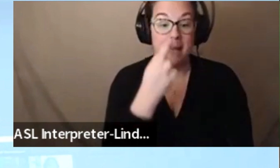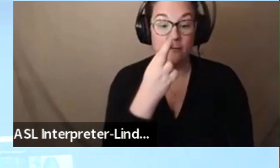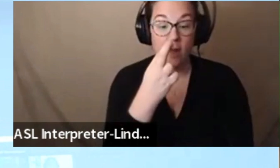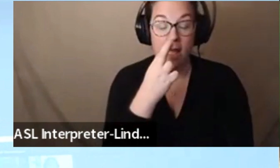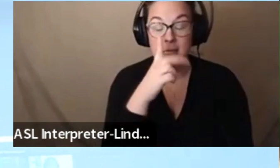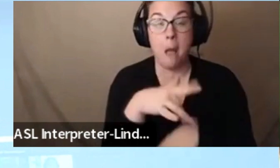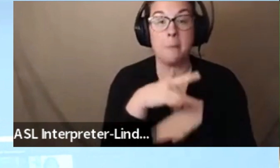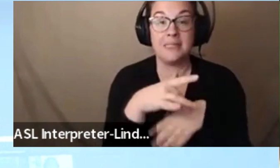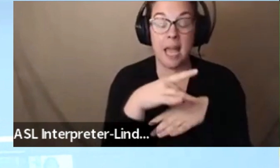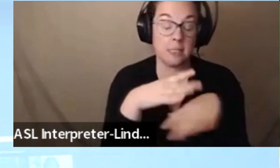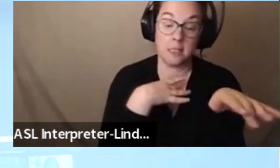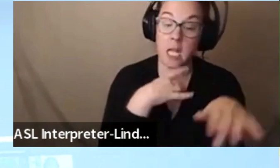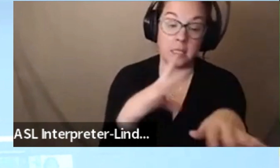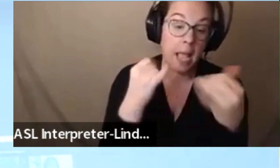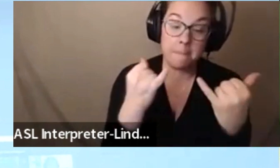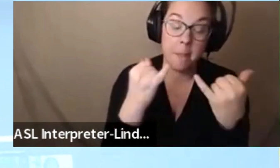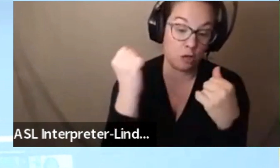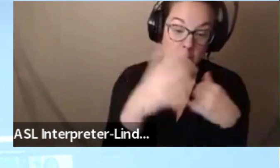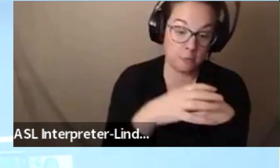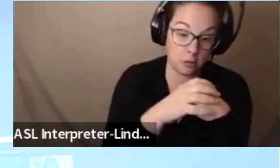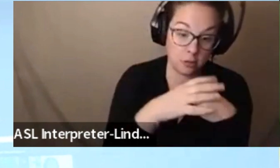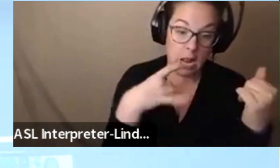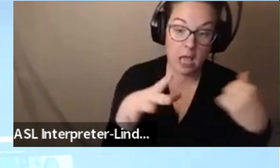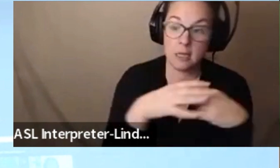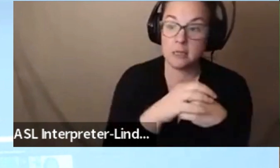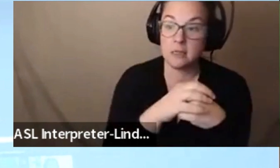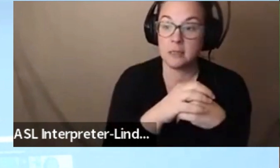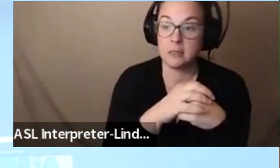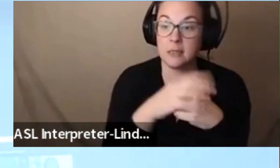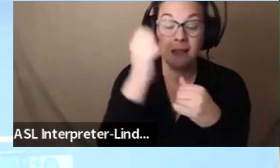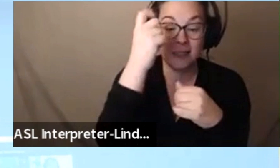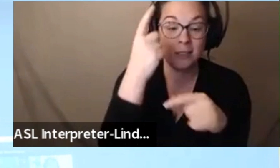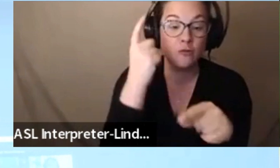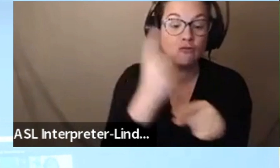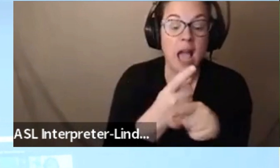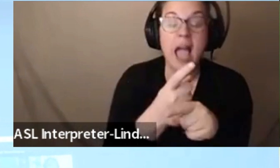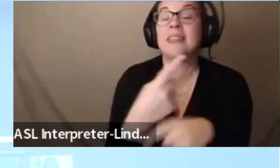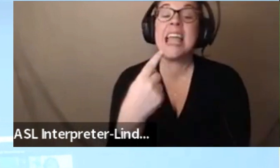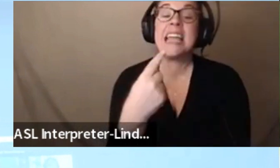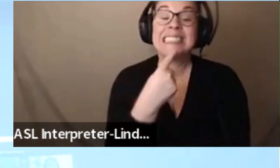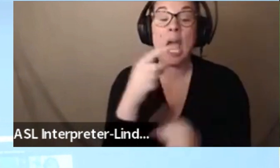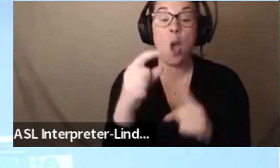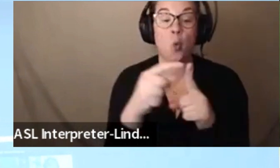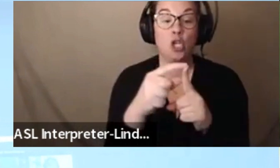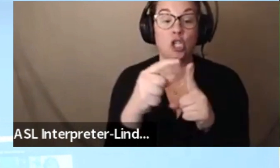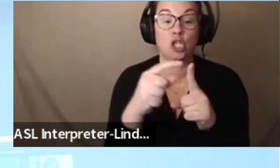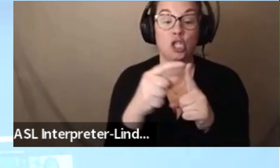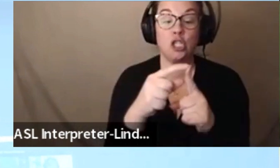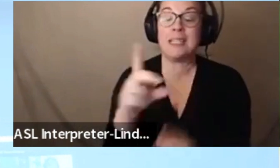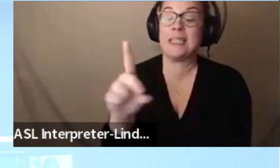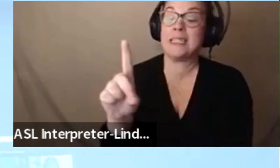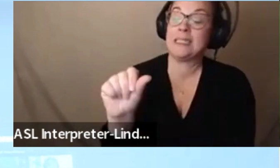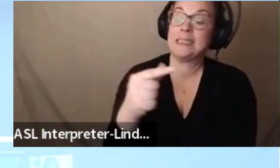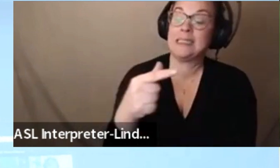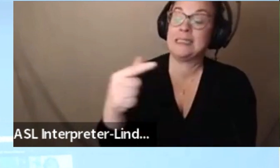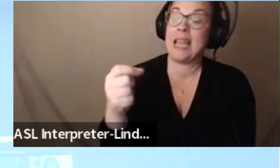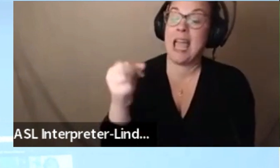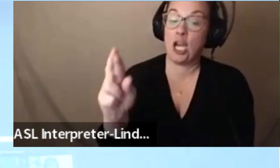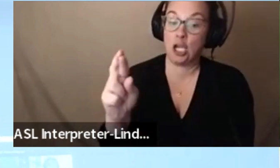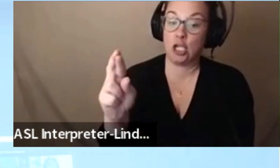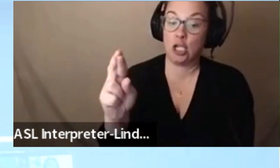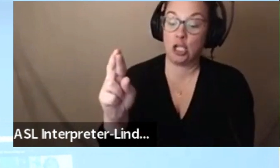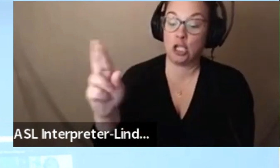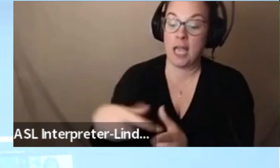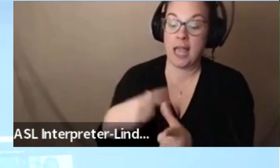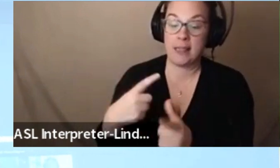really obsessed with, doesn't like modern Shakespeare because they'll say, they mention a